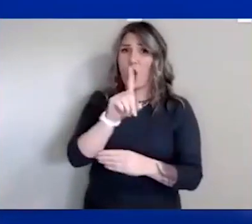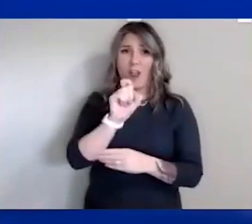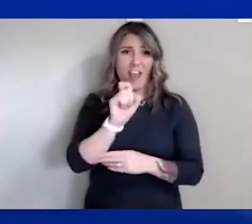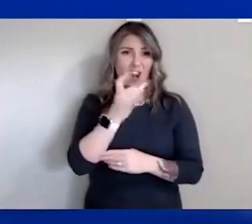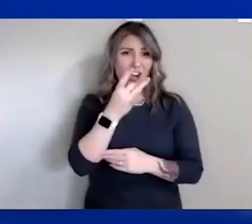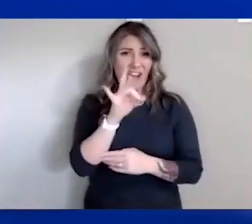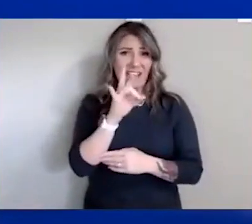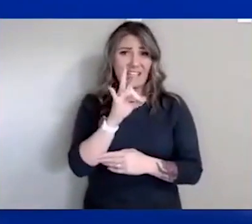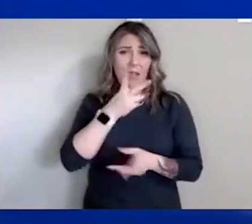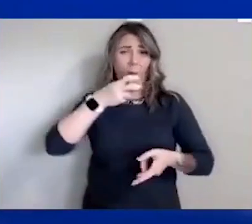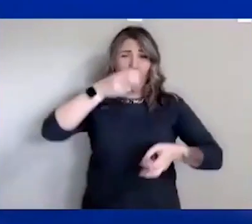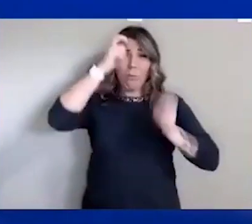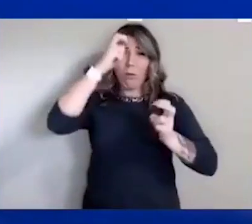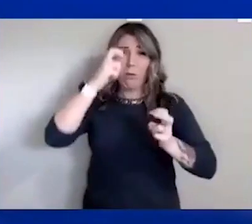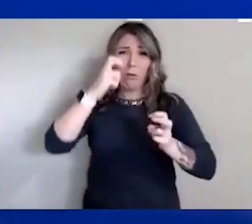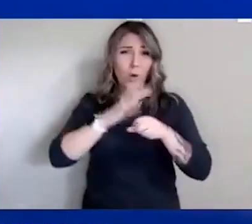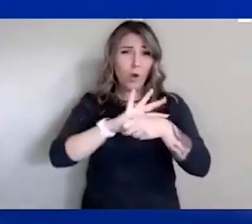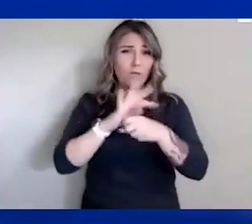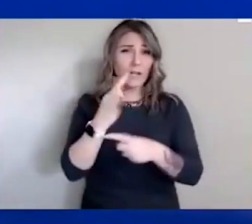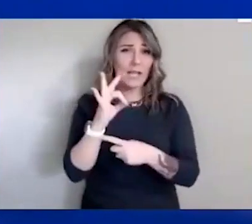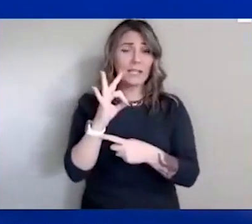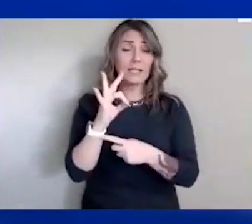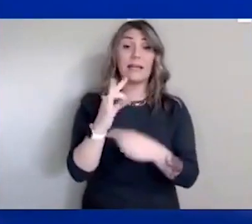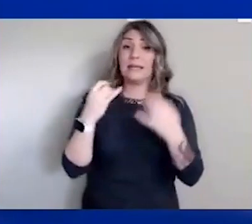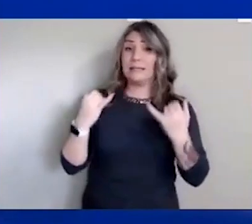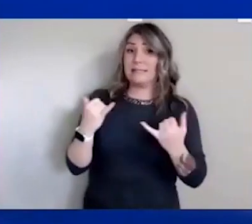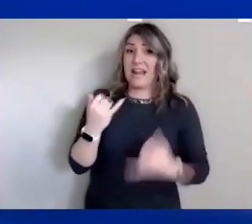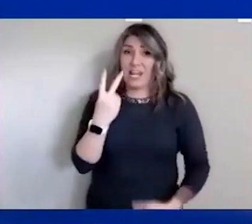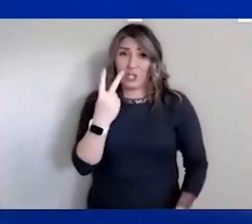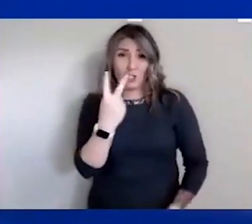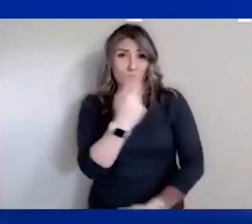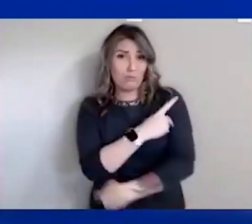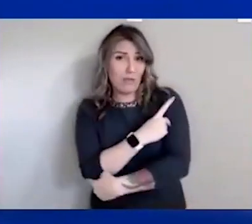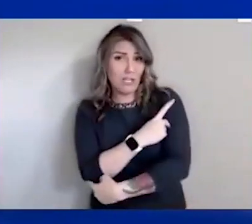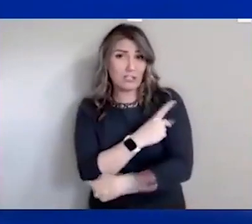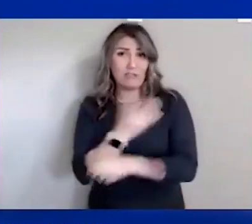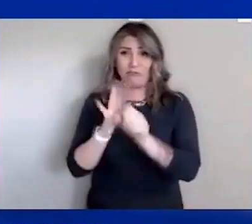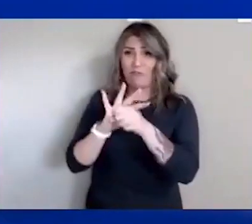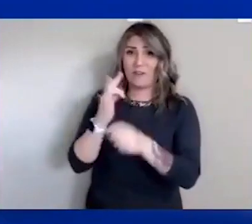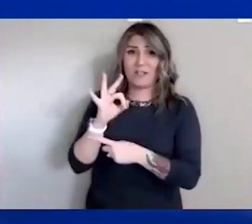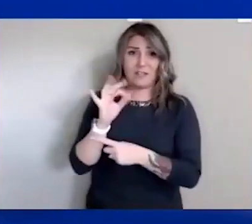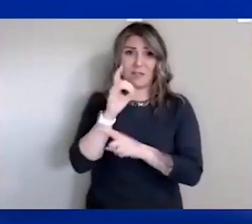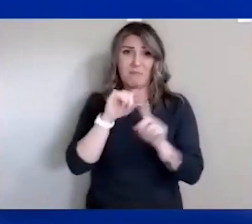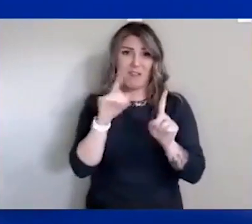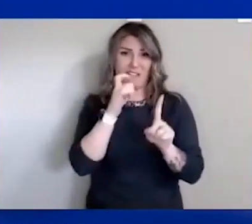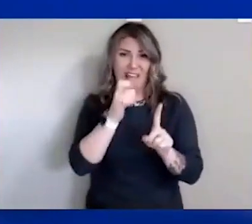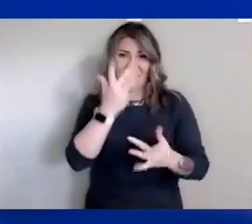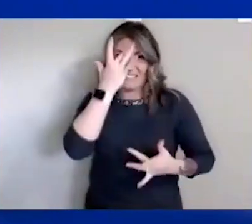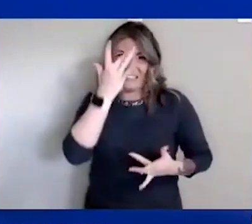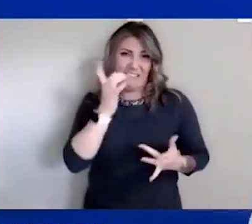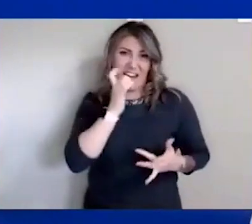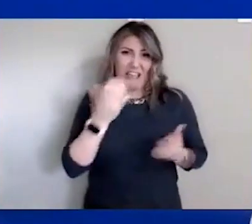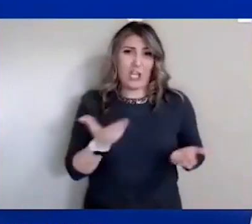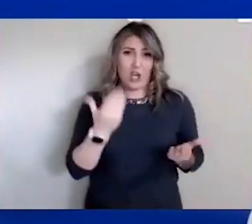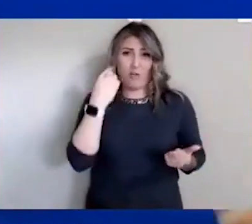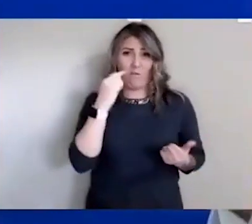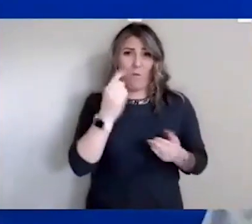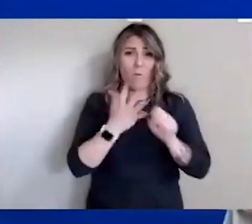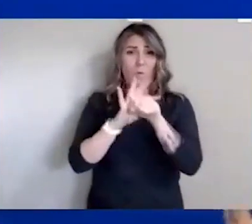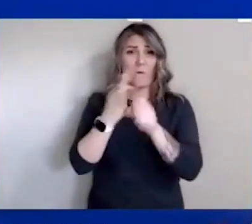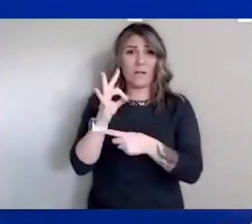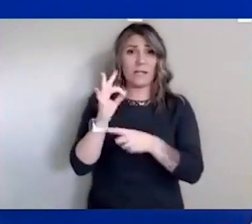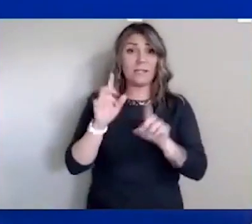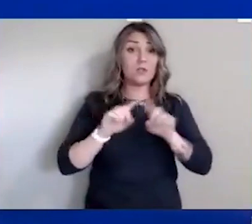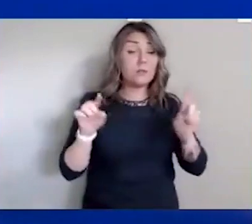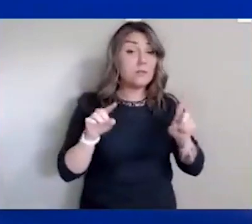with COVID-19. And today, we have 2 patients with COVID-19, but they're not sick. They're really not here for that reason. And the difference is,